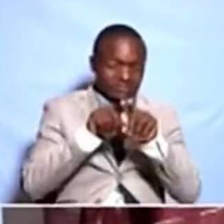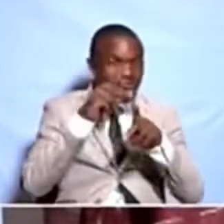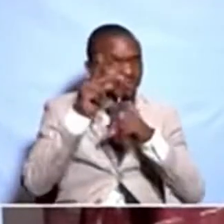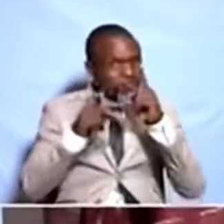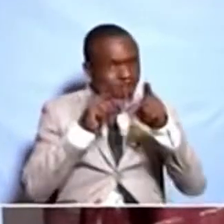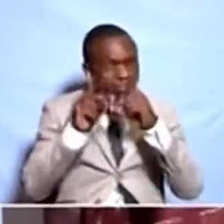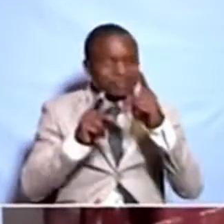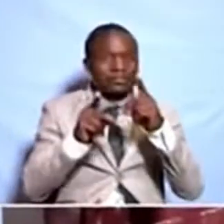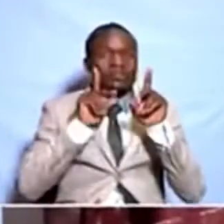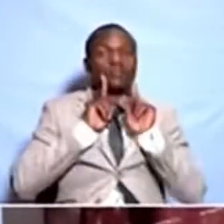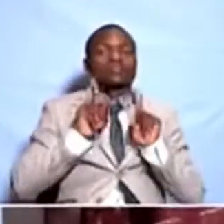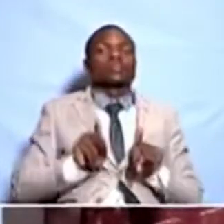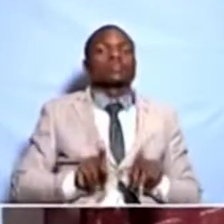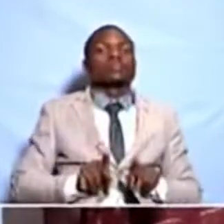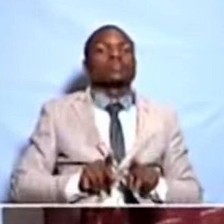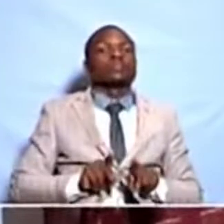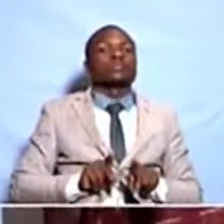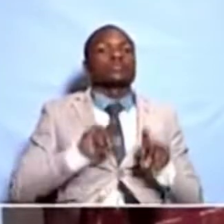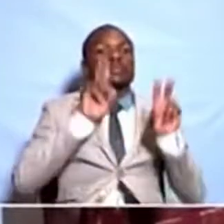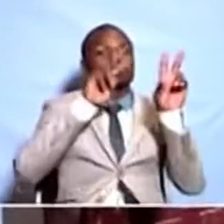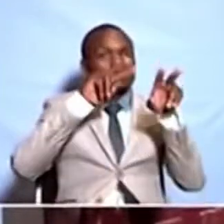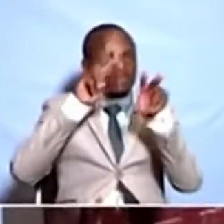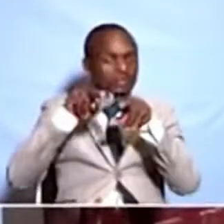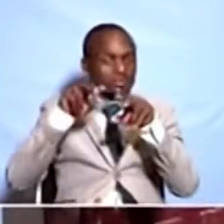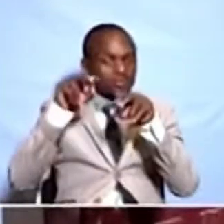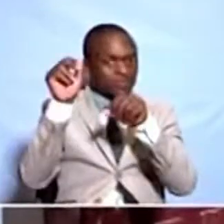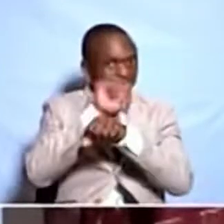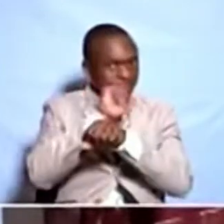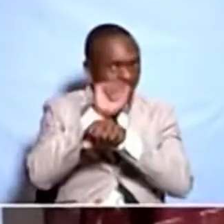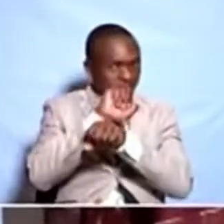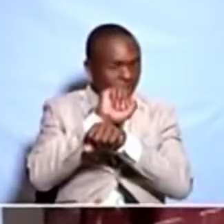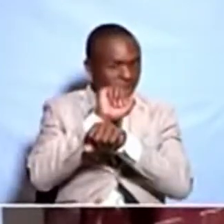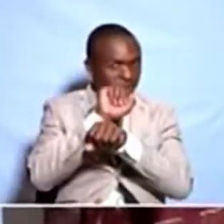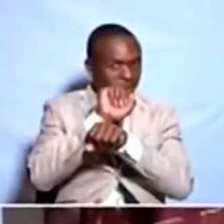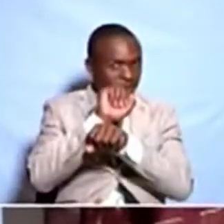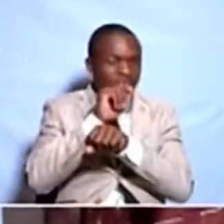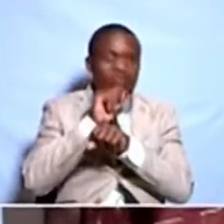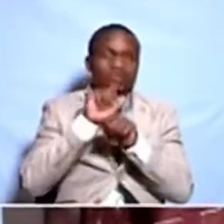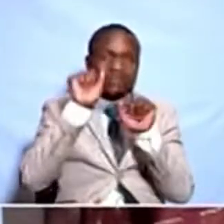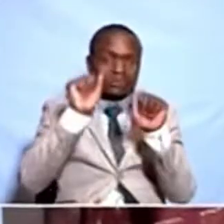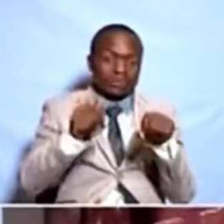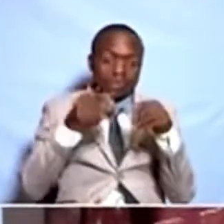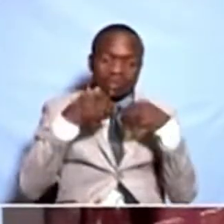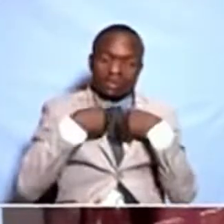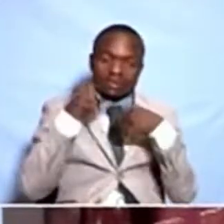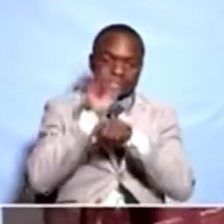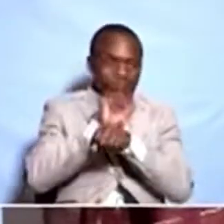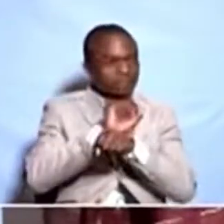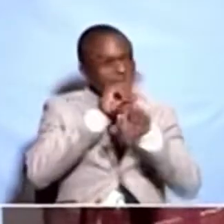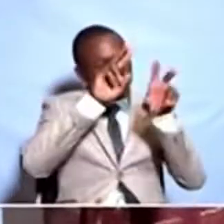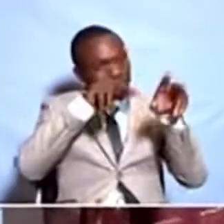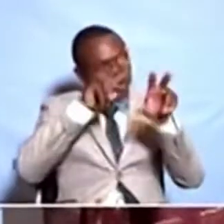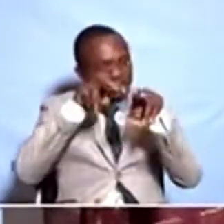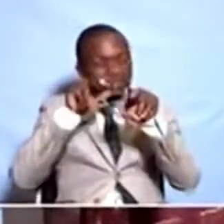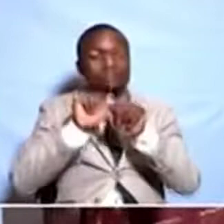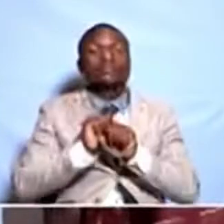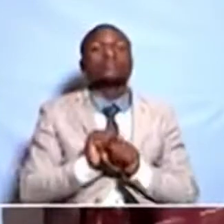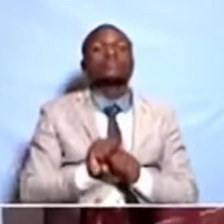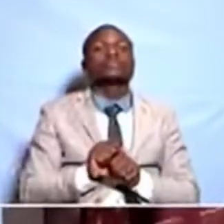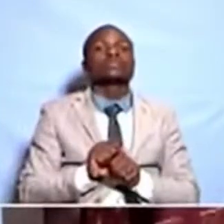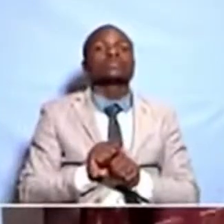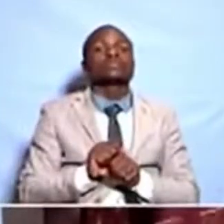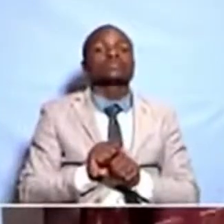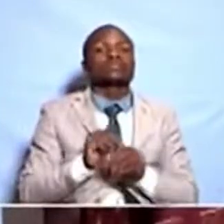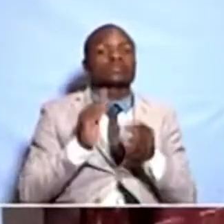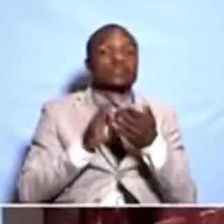a physical inspection of the motor vehicle. You have the motor vehicle inspected, and